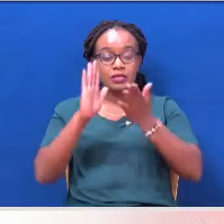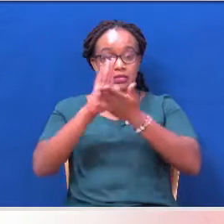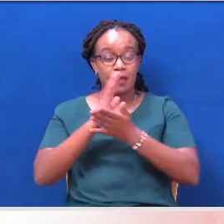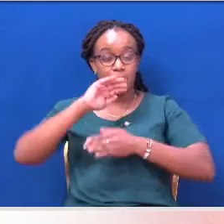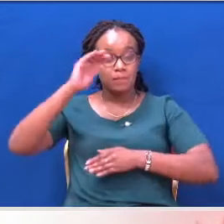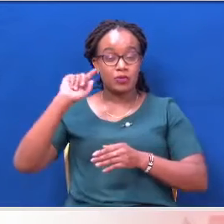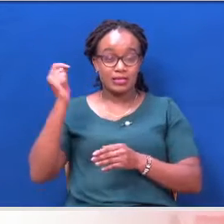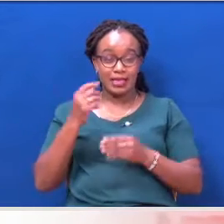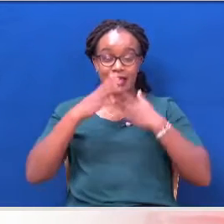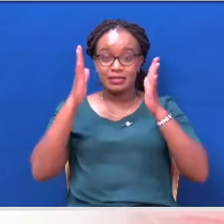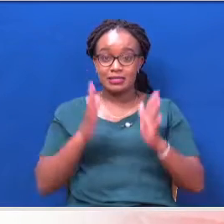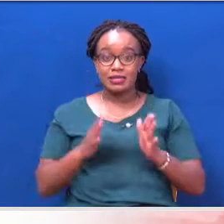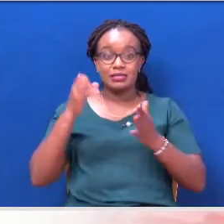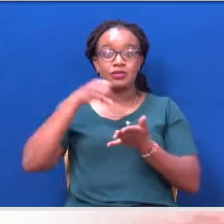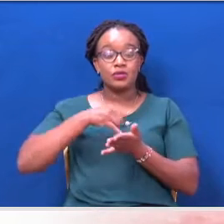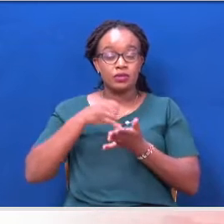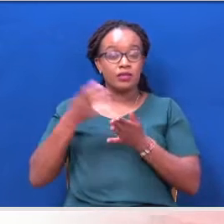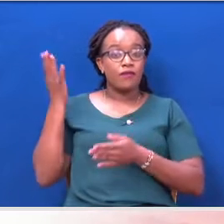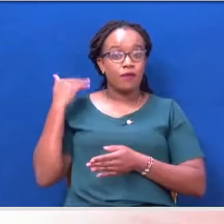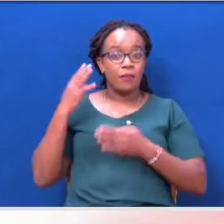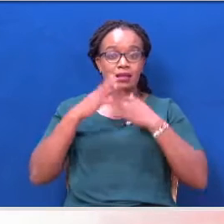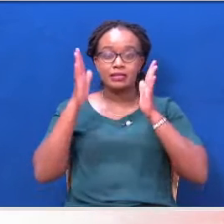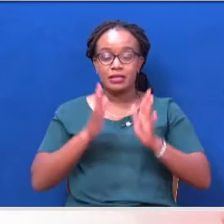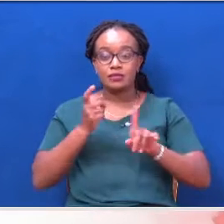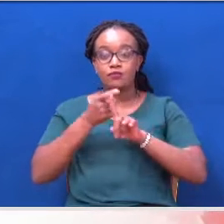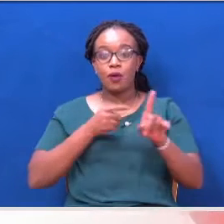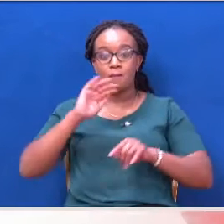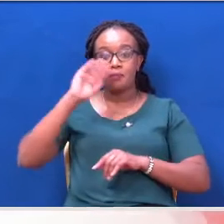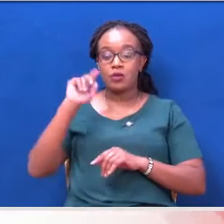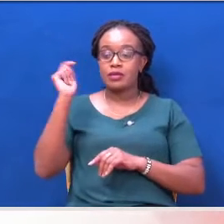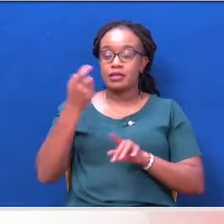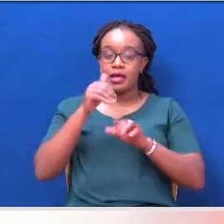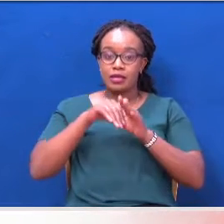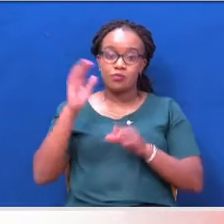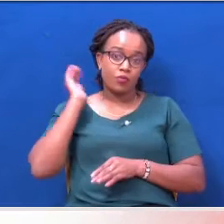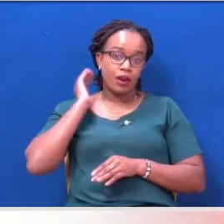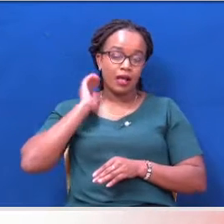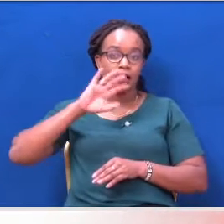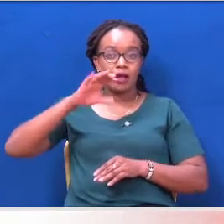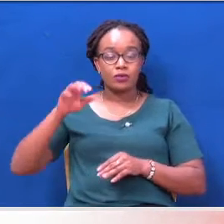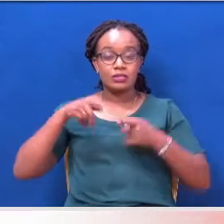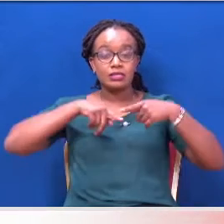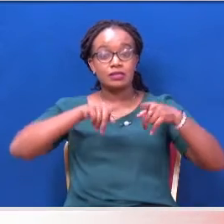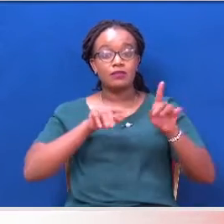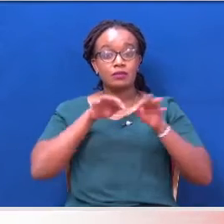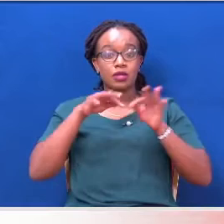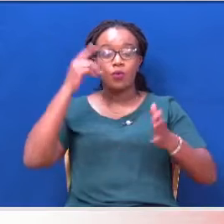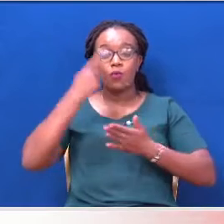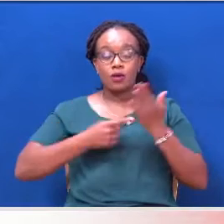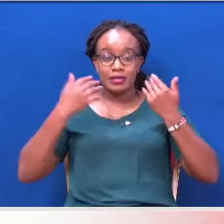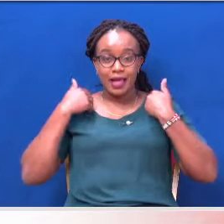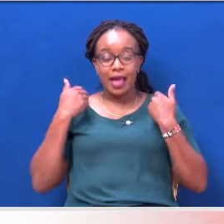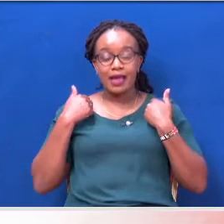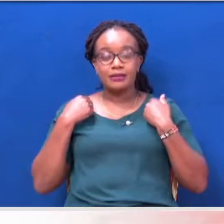including current and former leaders from the larger Mount Kenya region in Murang’a County. Mudavadi stated that he has built